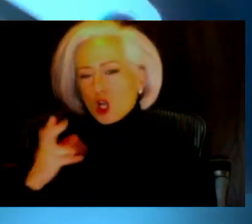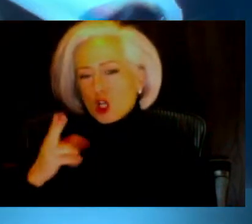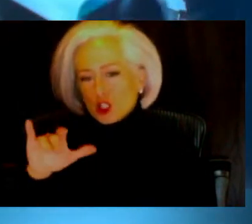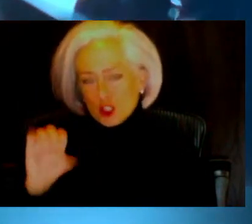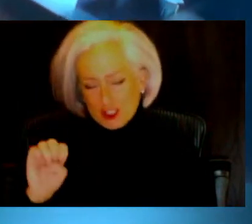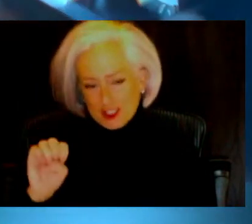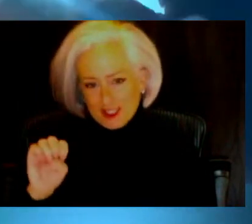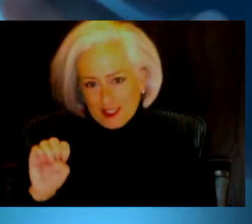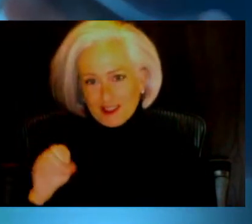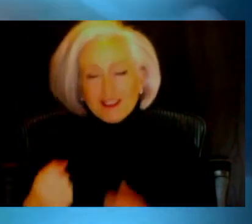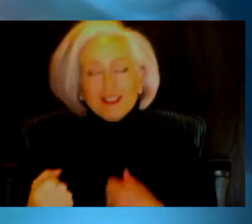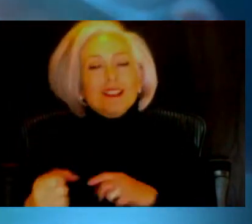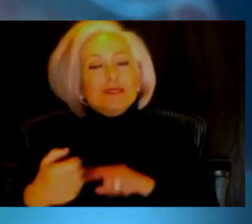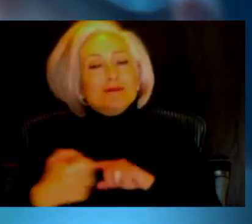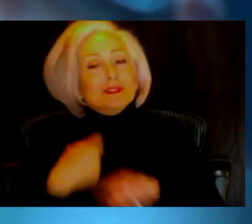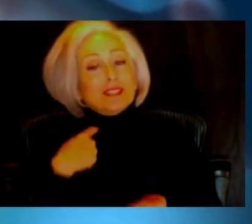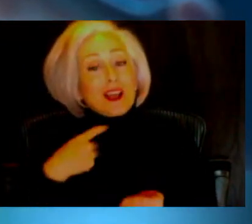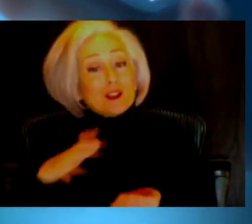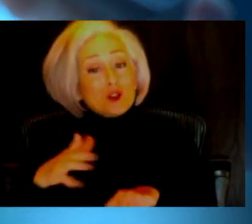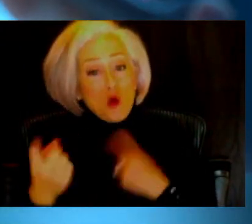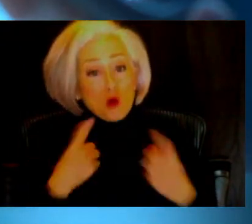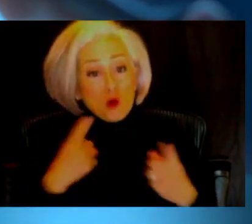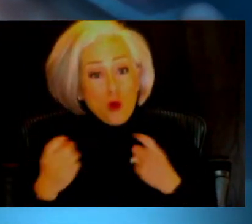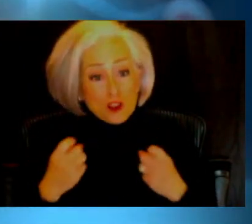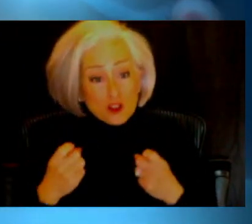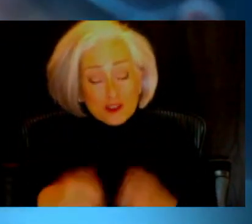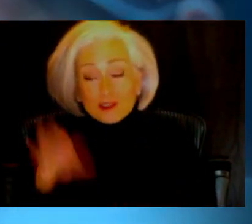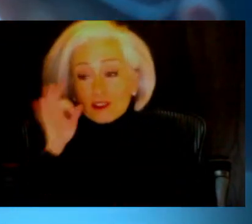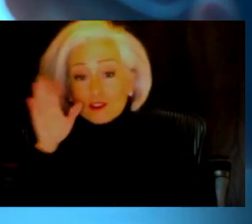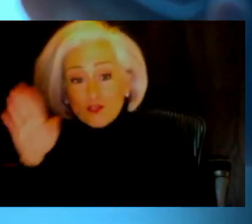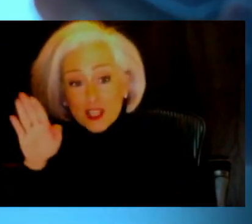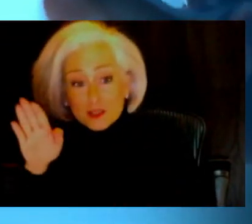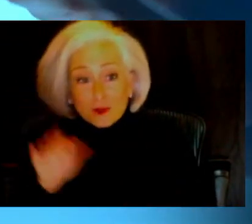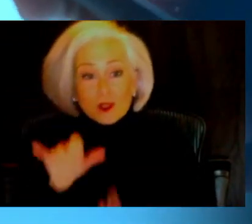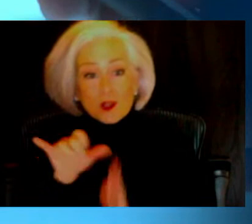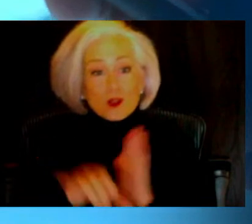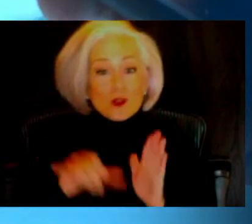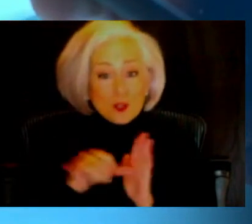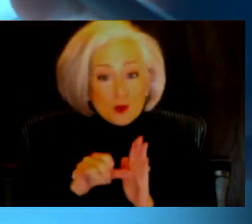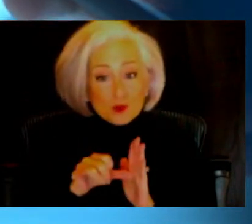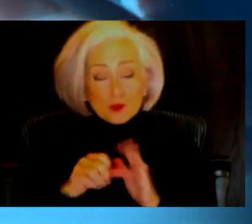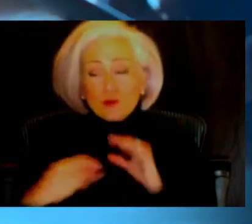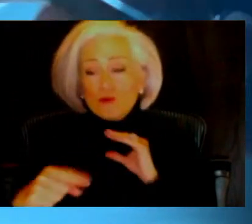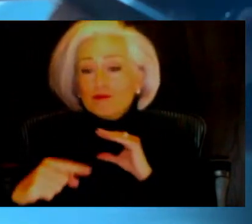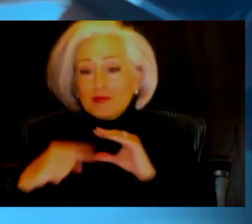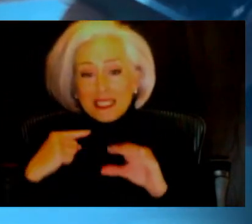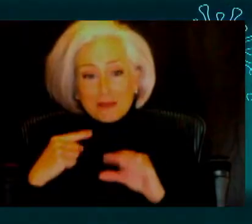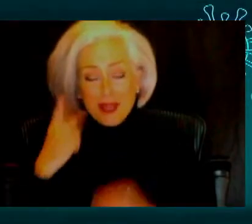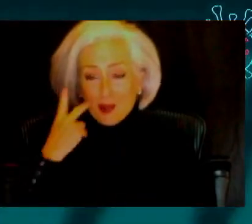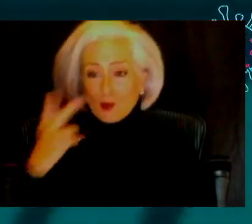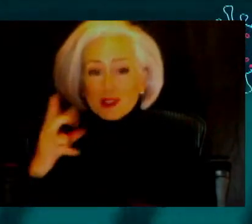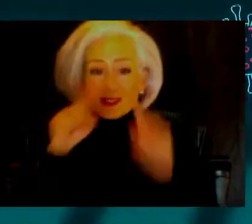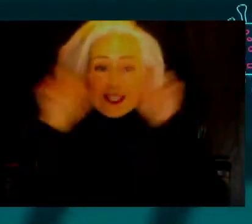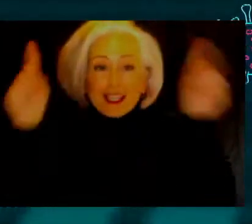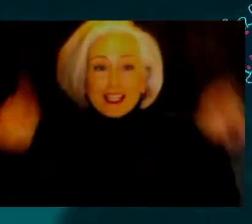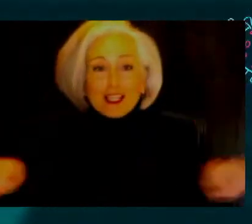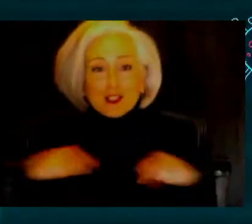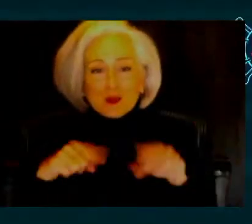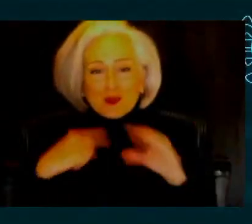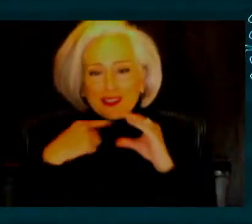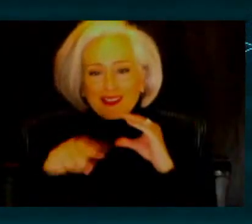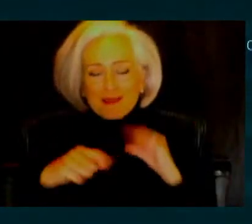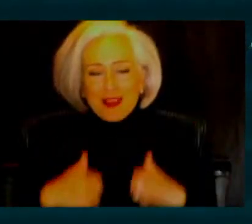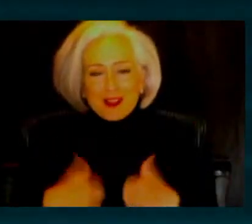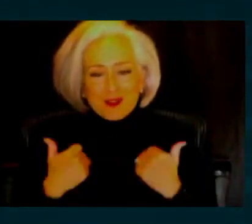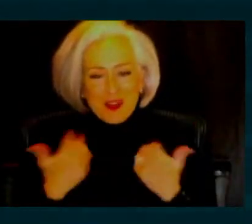YouTube, and also you can email those to the Medical News Network. There's links right there on your screen, so get those in. But first, Medical Director